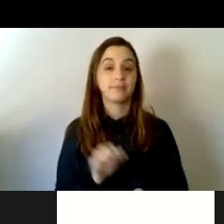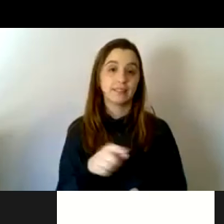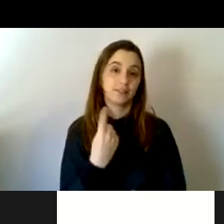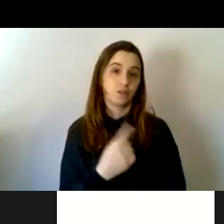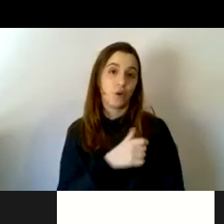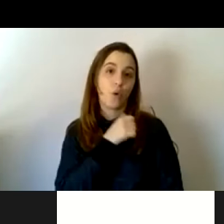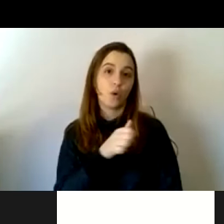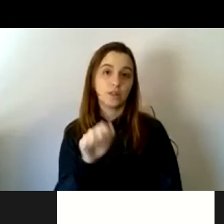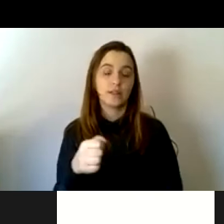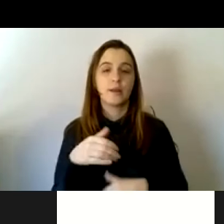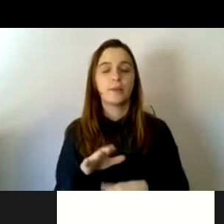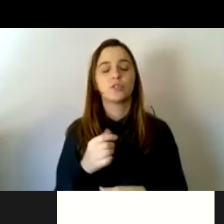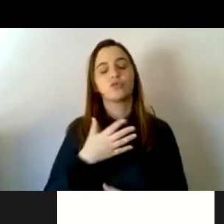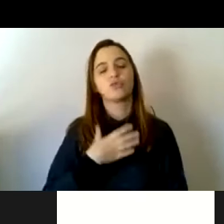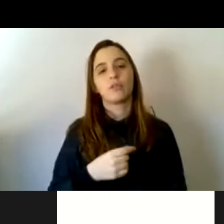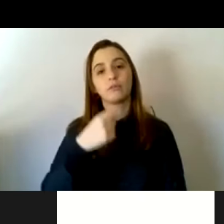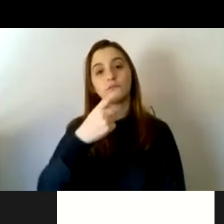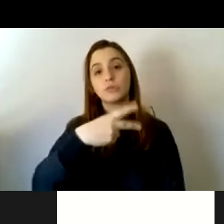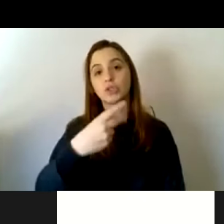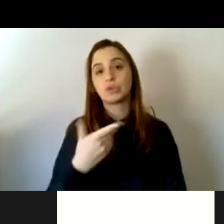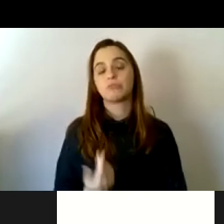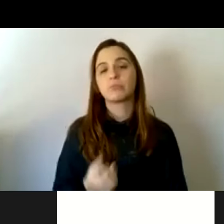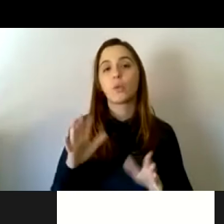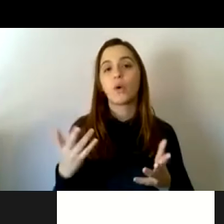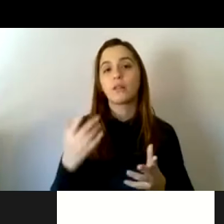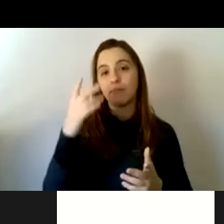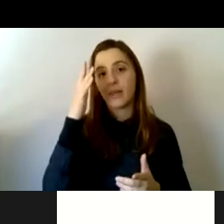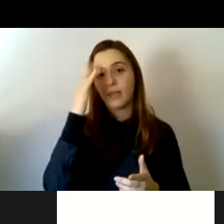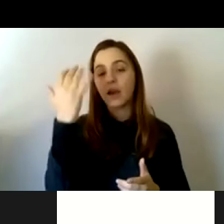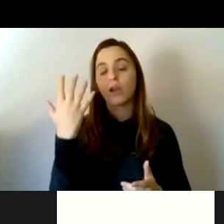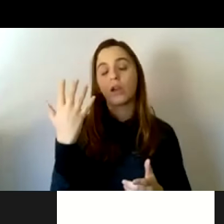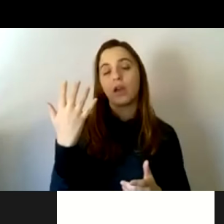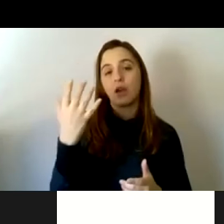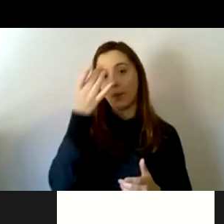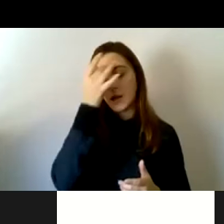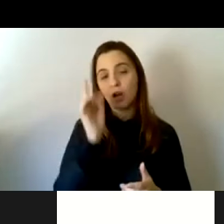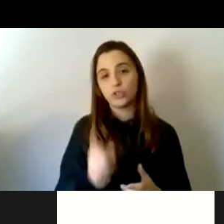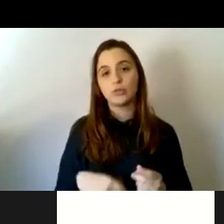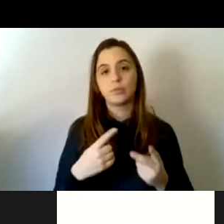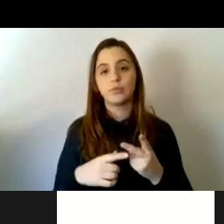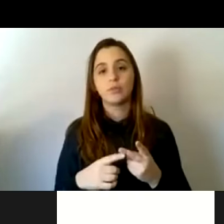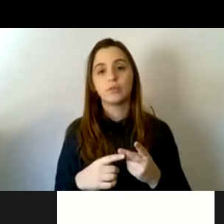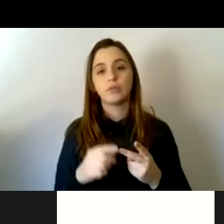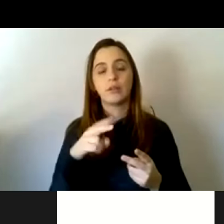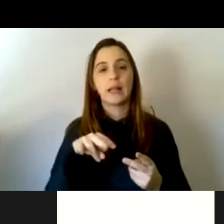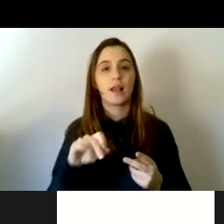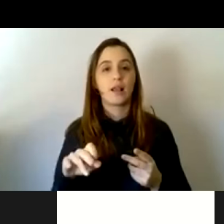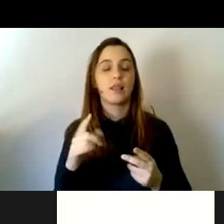wanted you to share your ideas and opinions on the subject. Mia Reduto has another